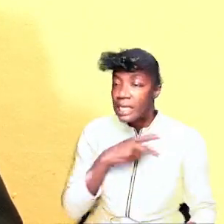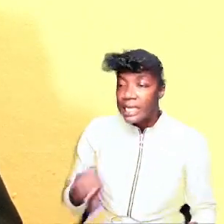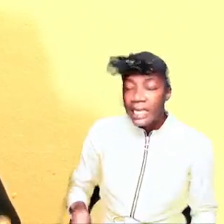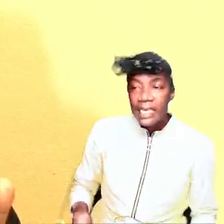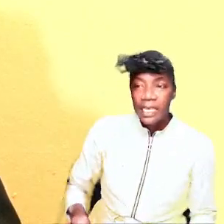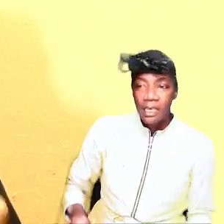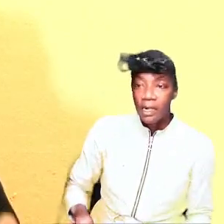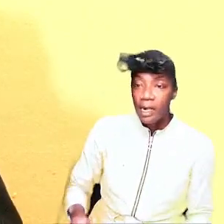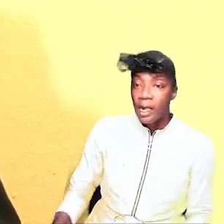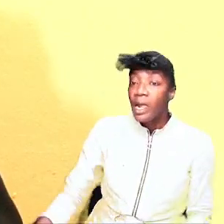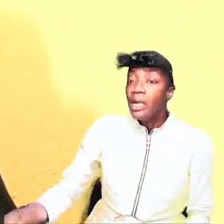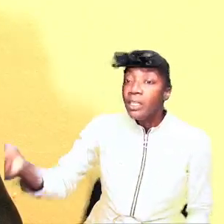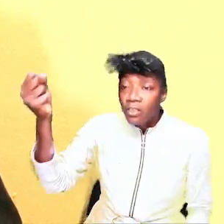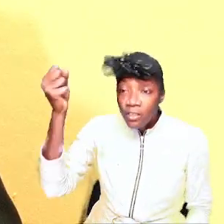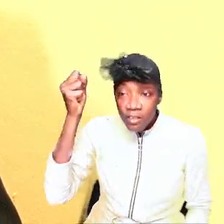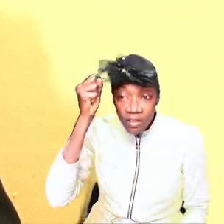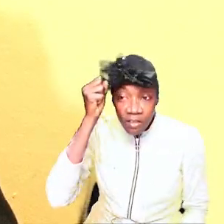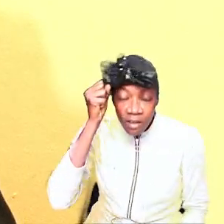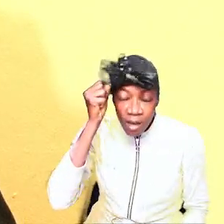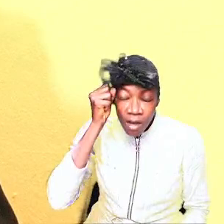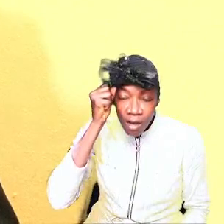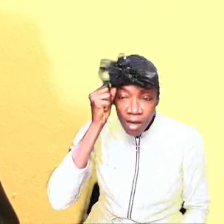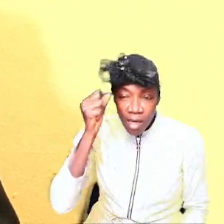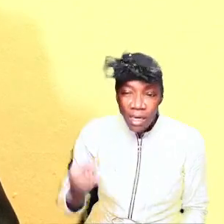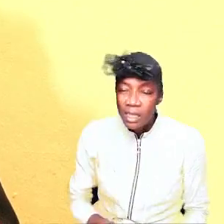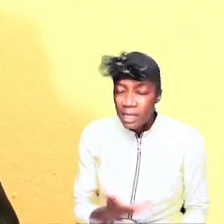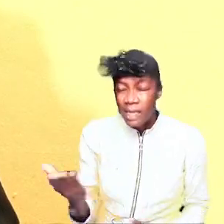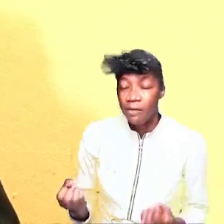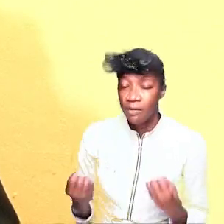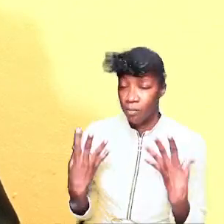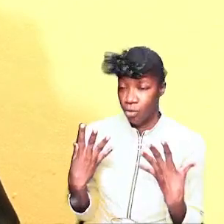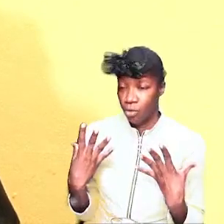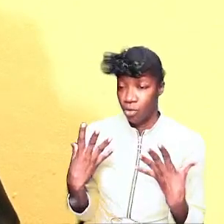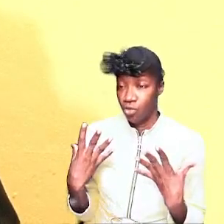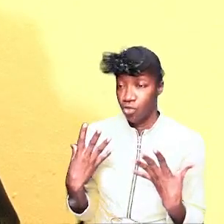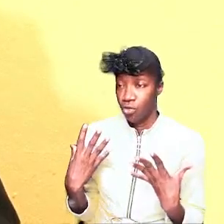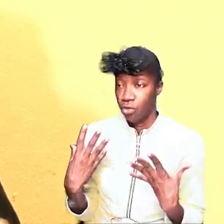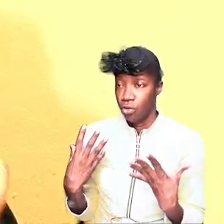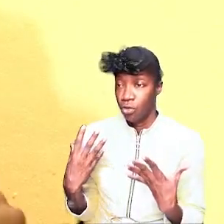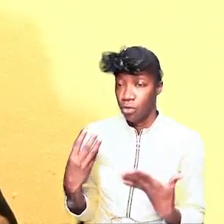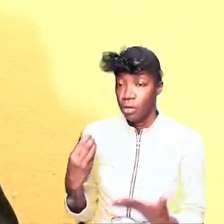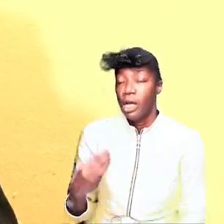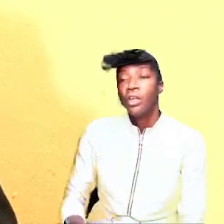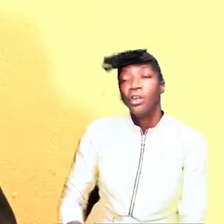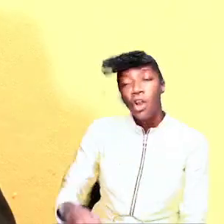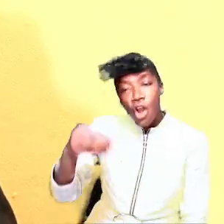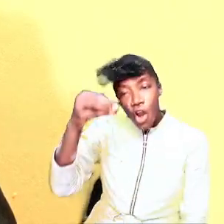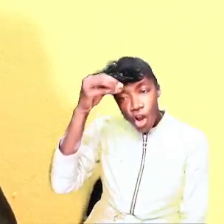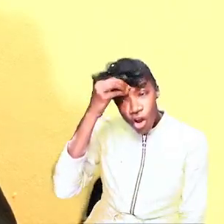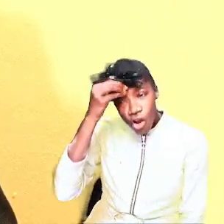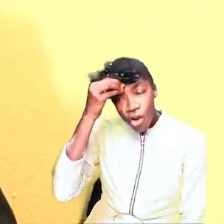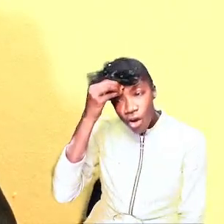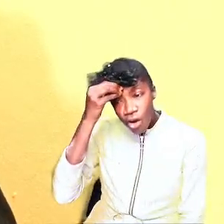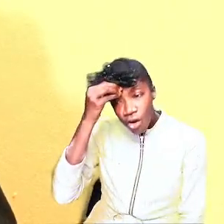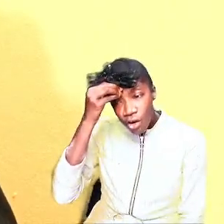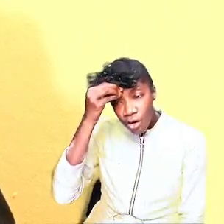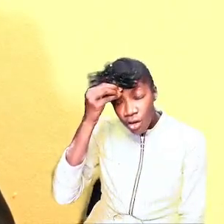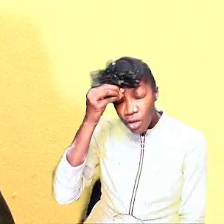we have established, there is a lot that we can learn as it pertains to our walk with